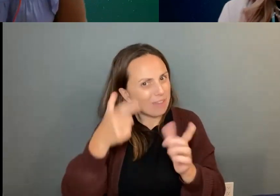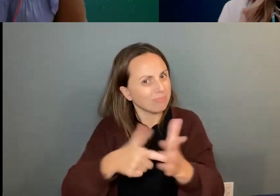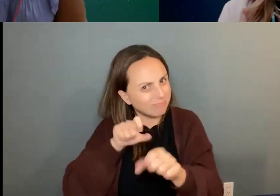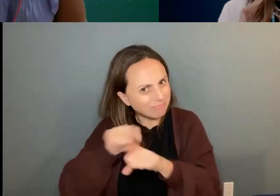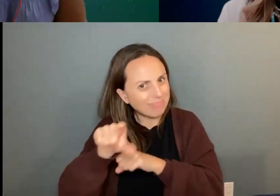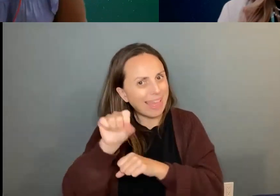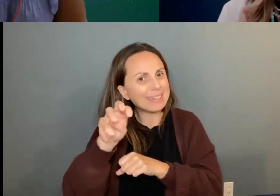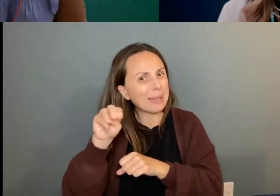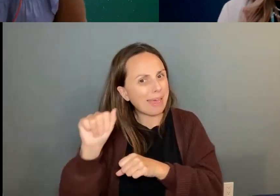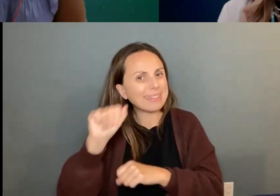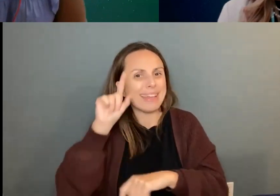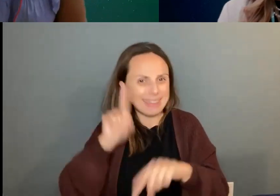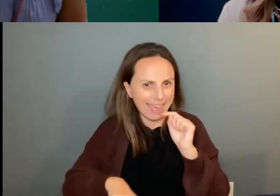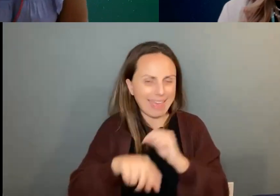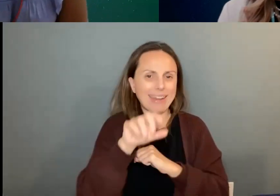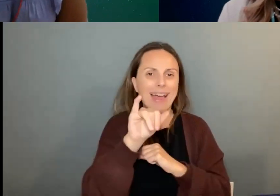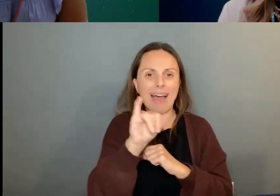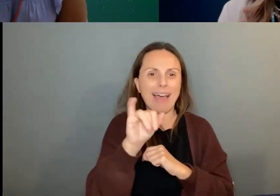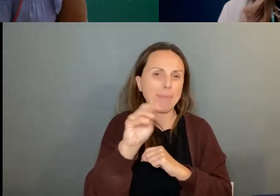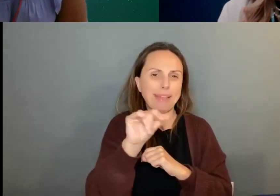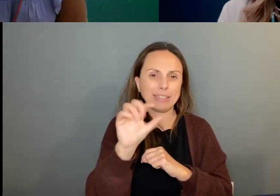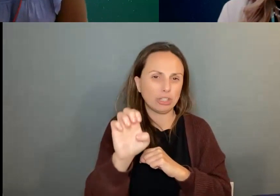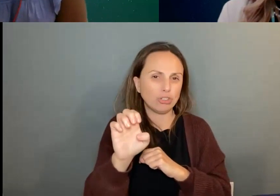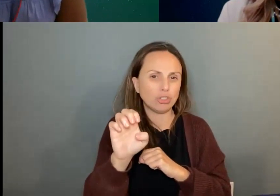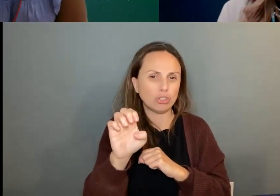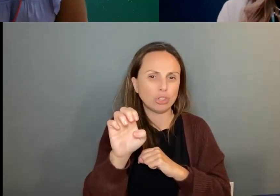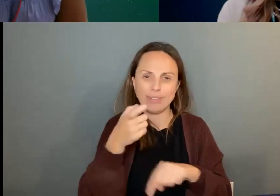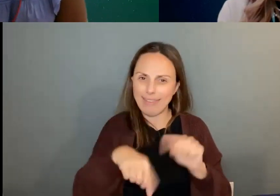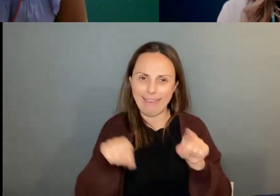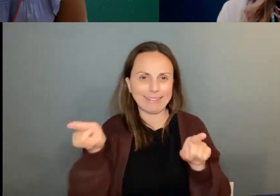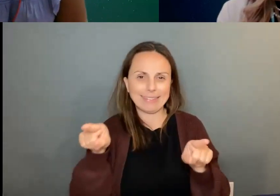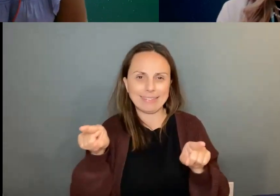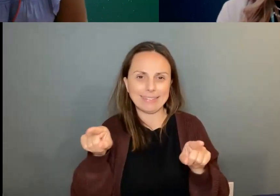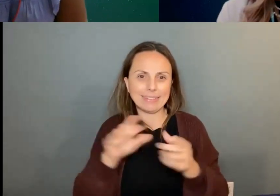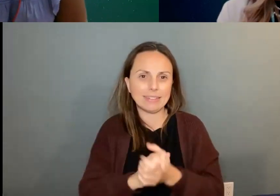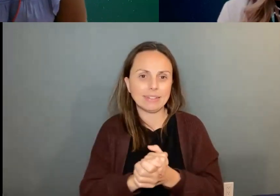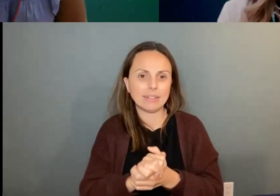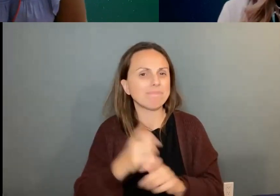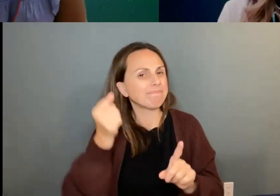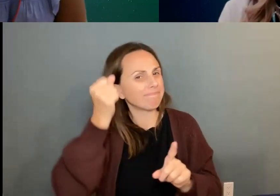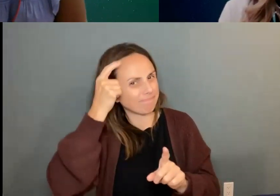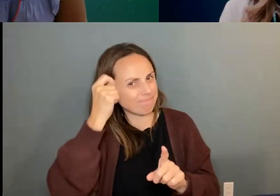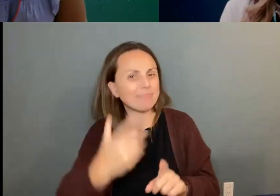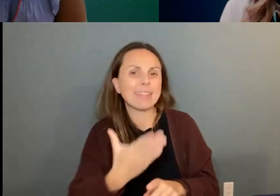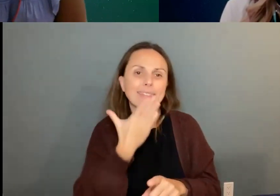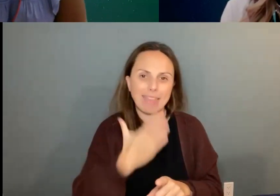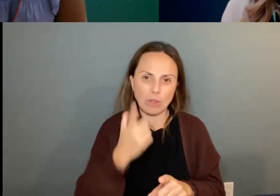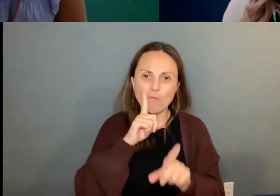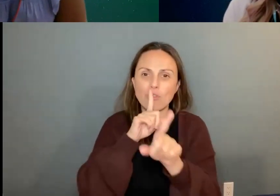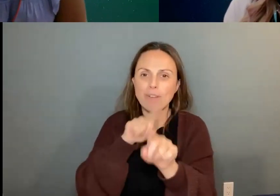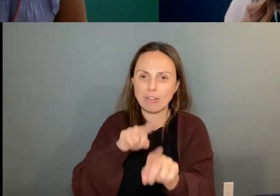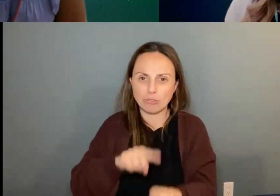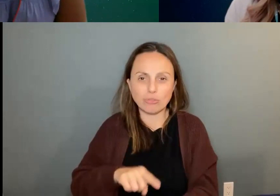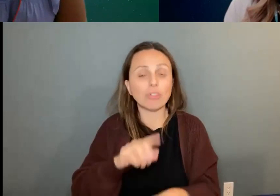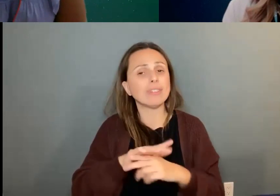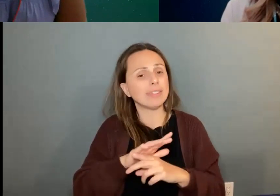SMS message. It can't come through an iMessage. Fair enough. Well, thank you for answering those